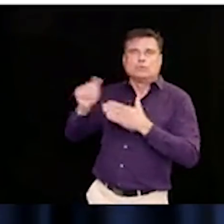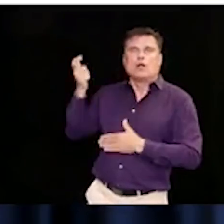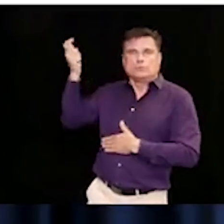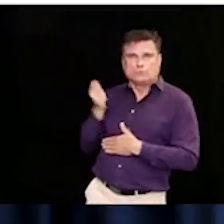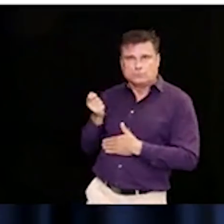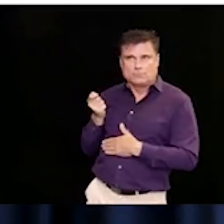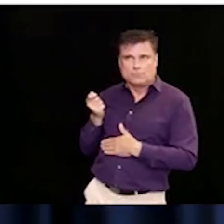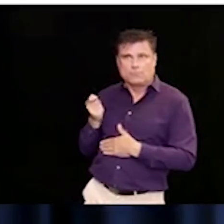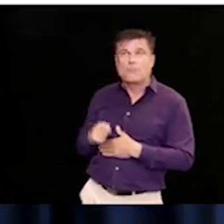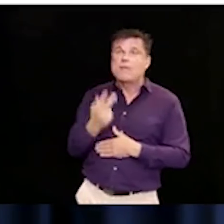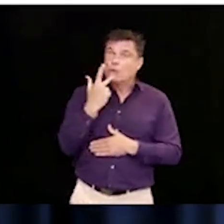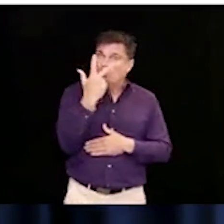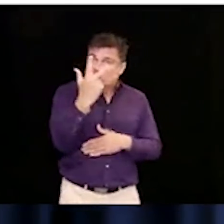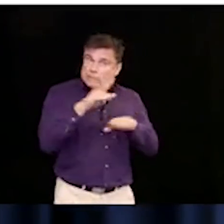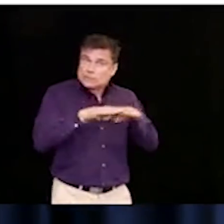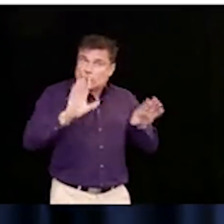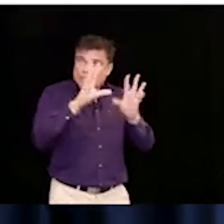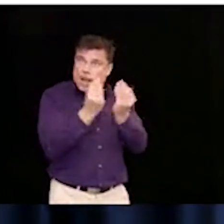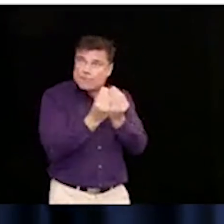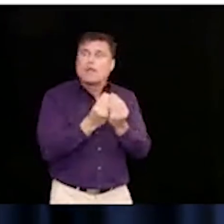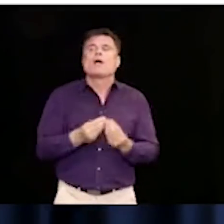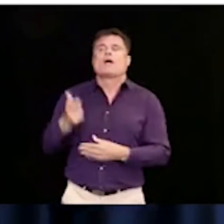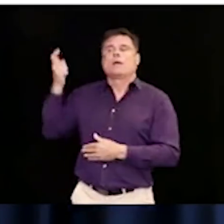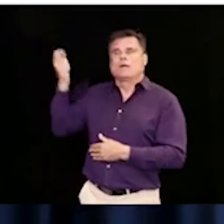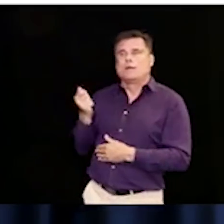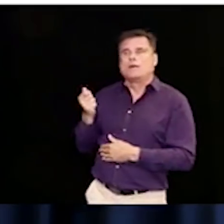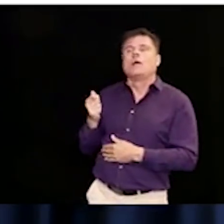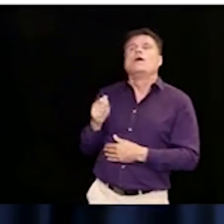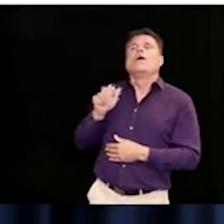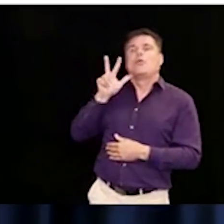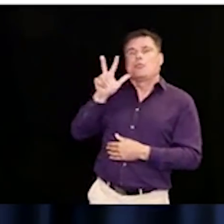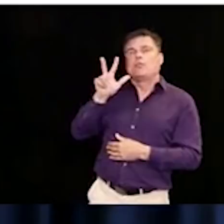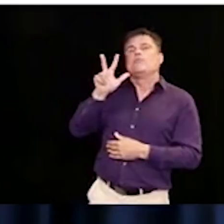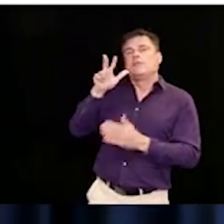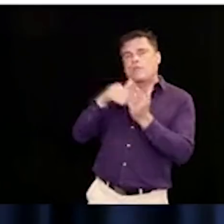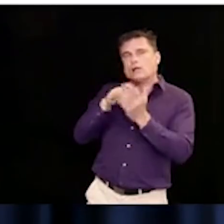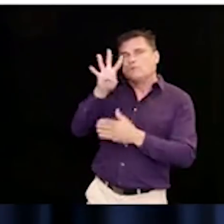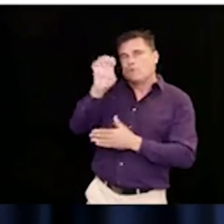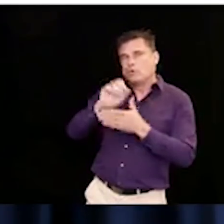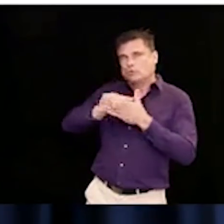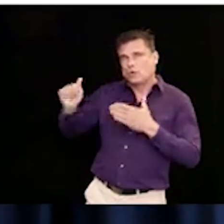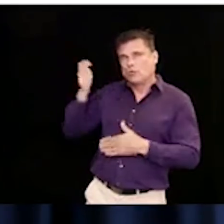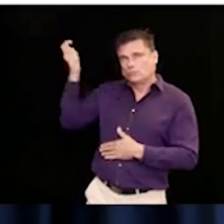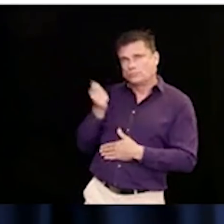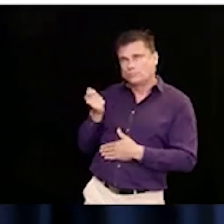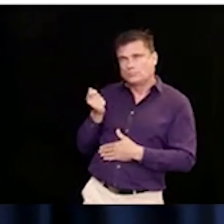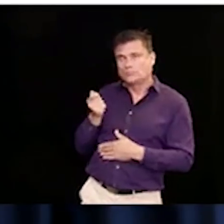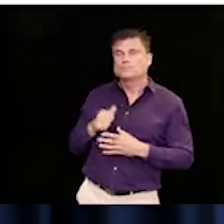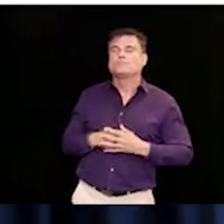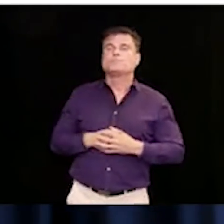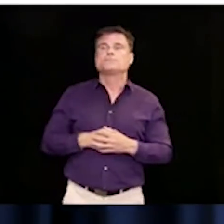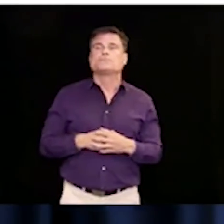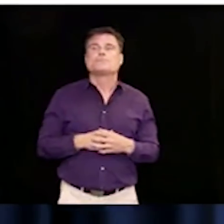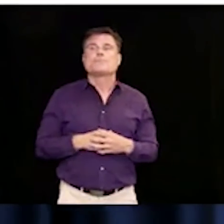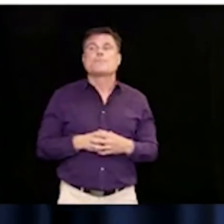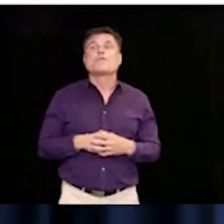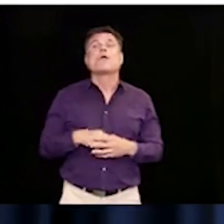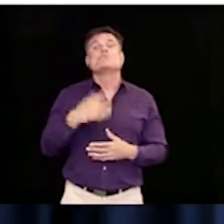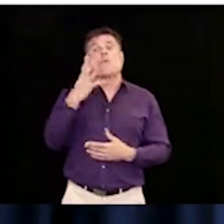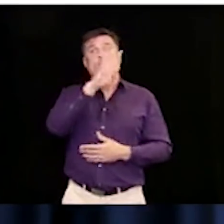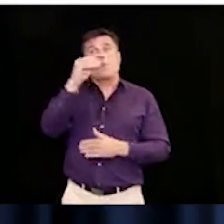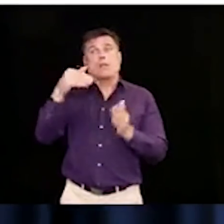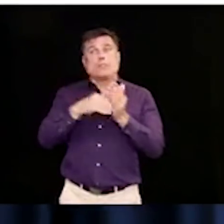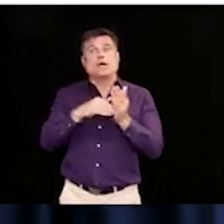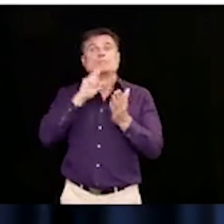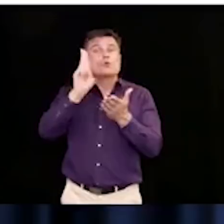with three children up to $3,400 a year. More than 40,000 post-secondary students will